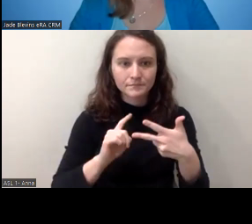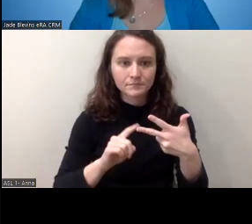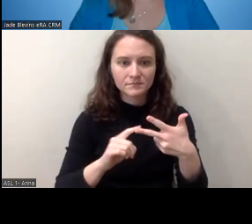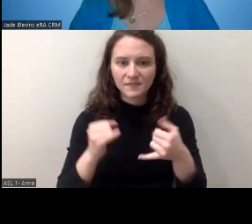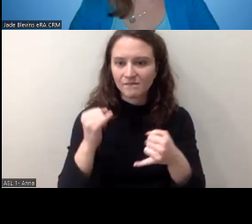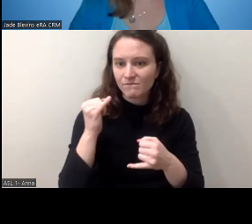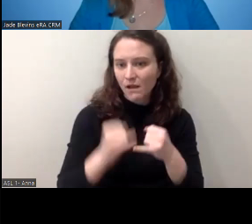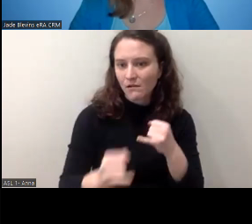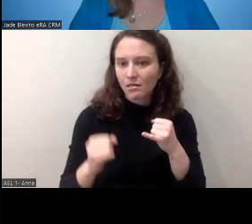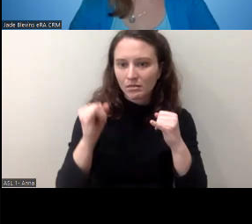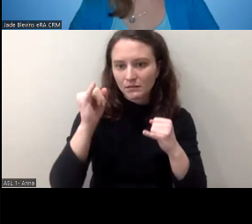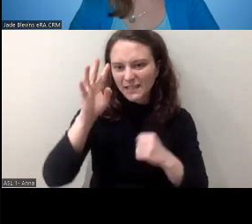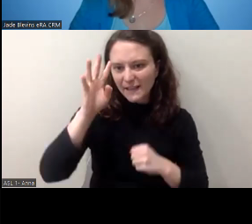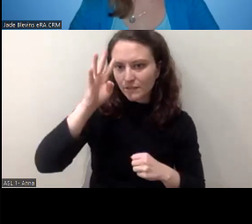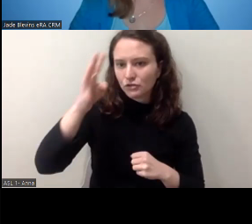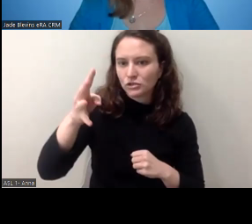statement.